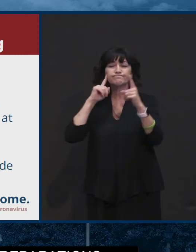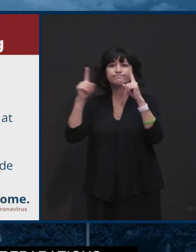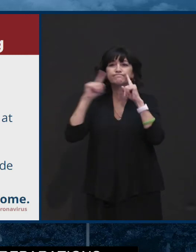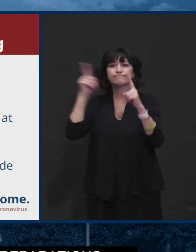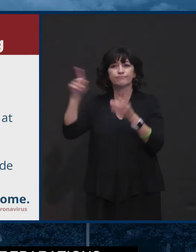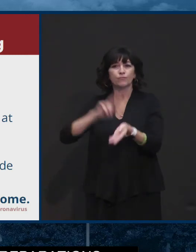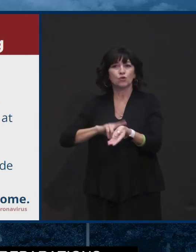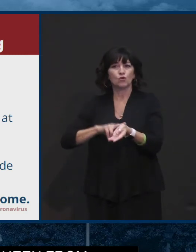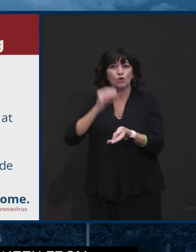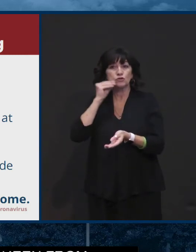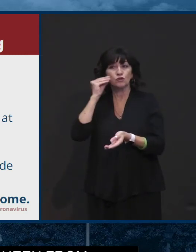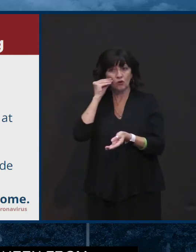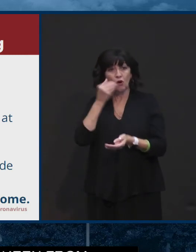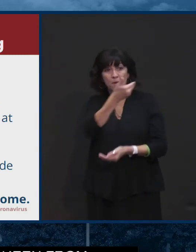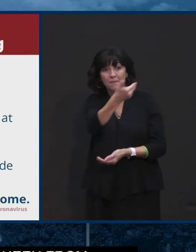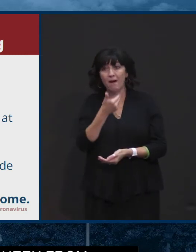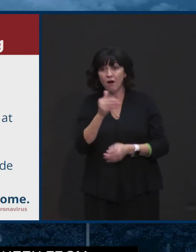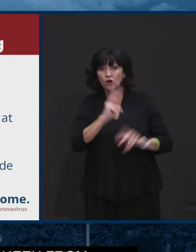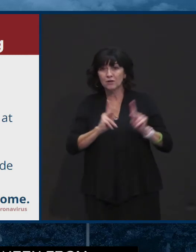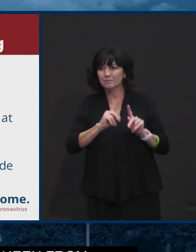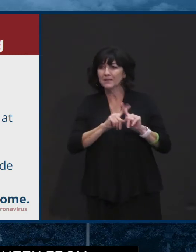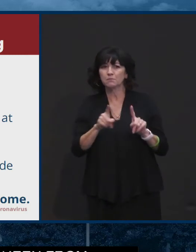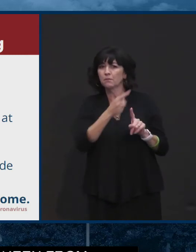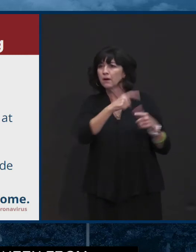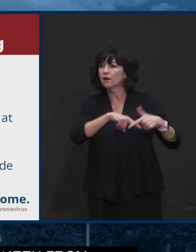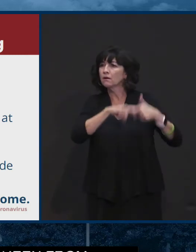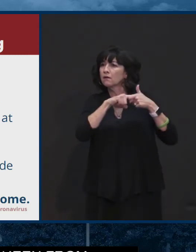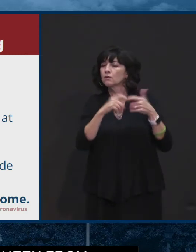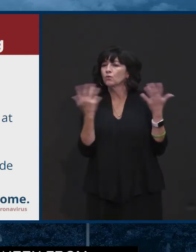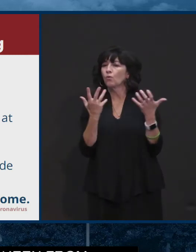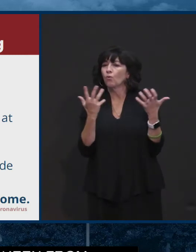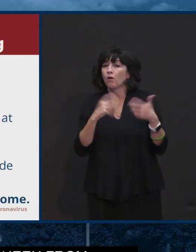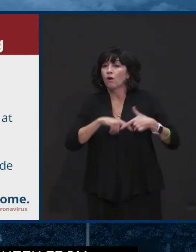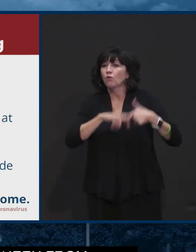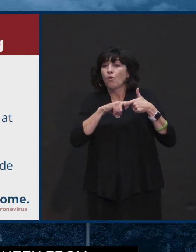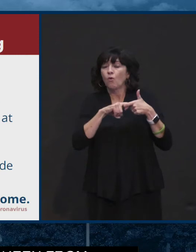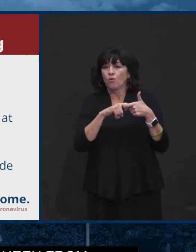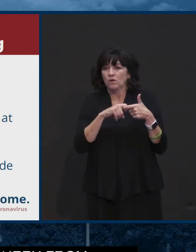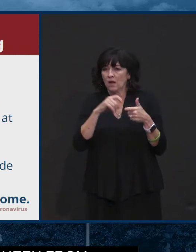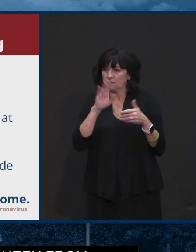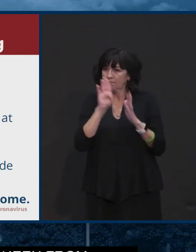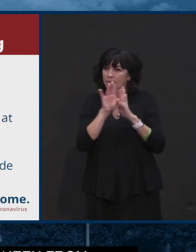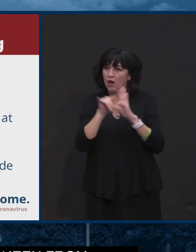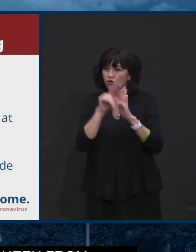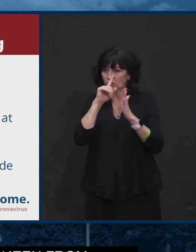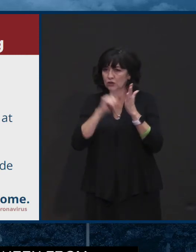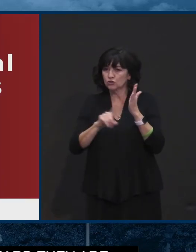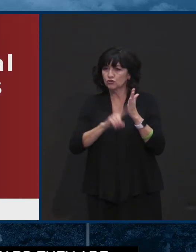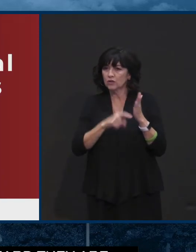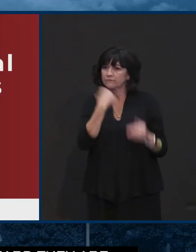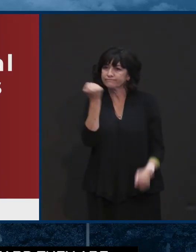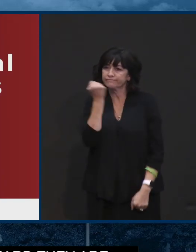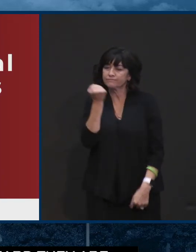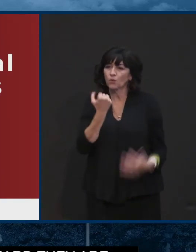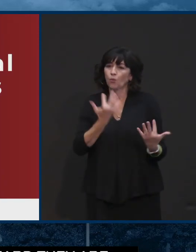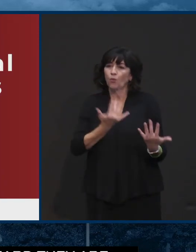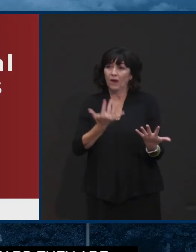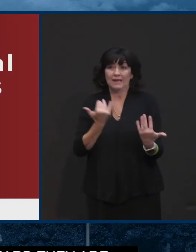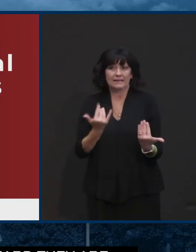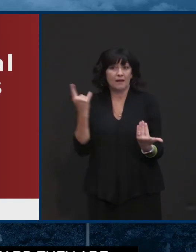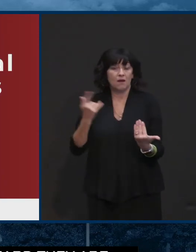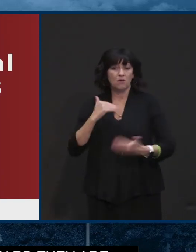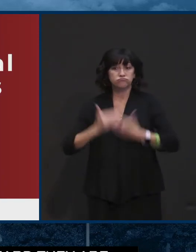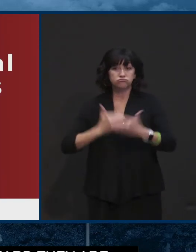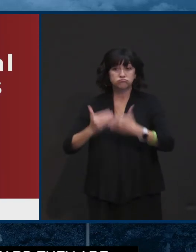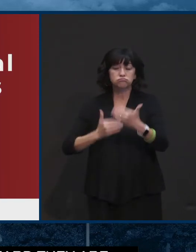just difficulty getting staffing, and that's a very important part of that. So we're really delighted to have with us our Attorney General today. Lots